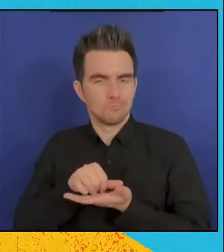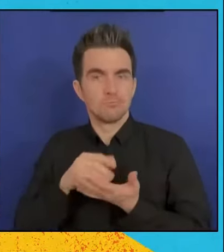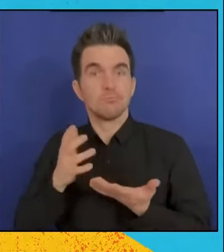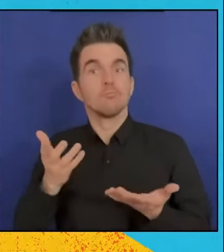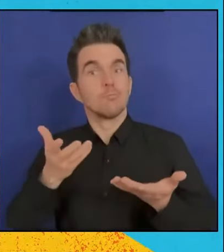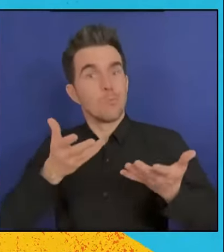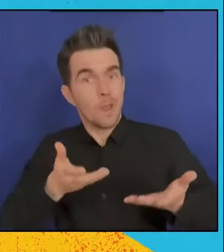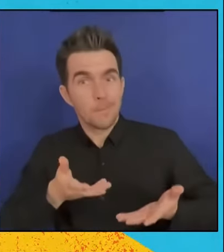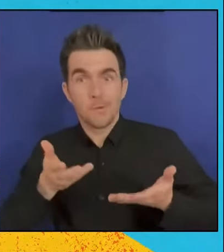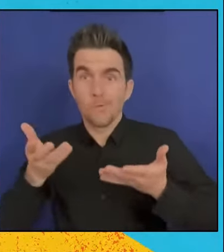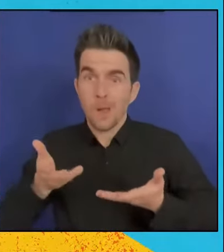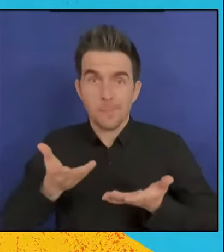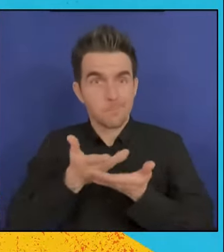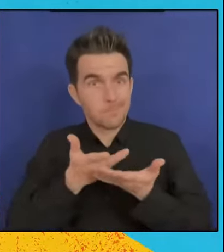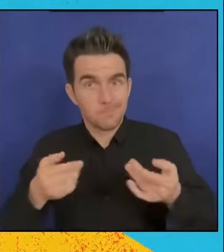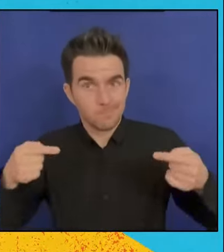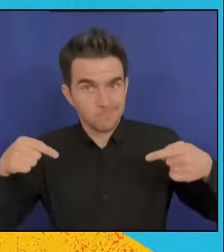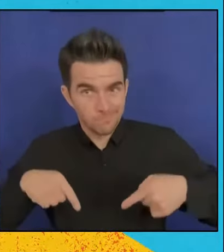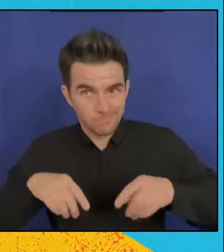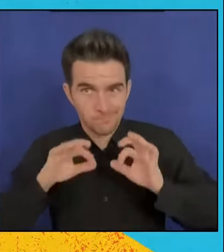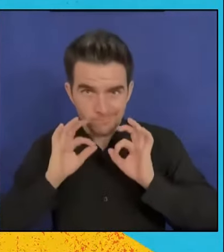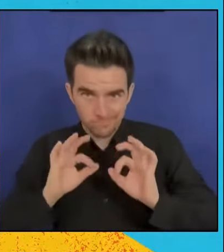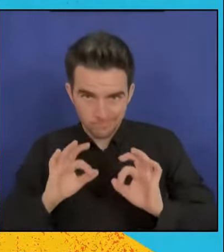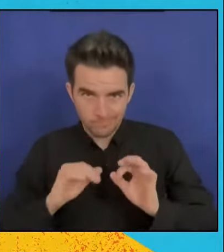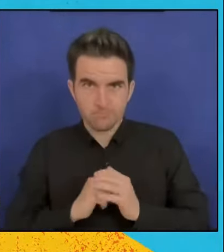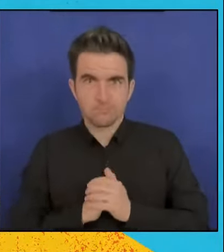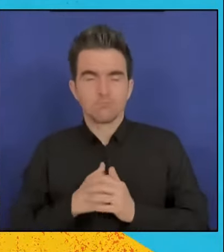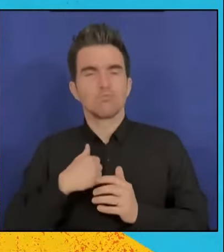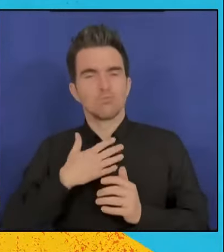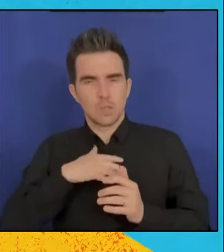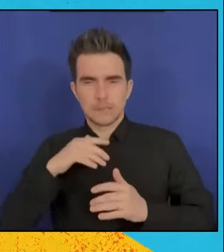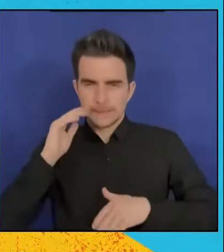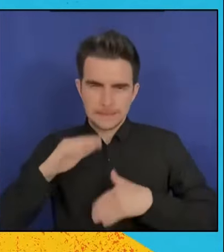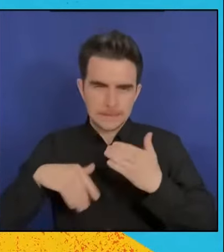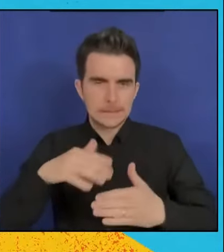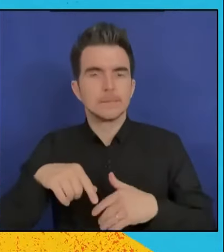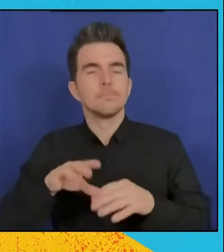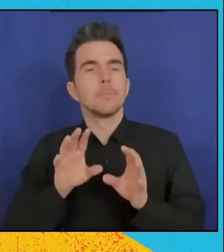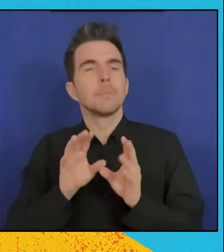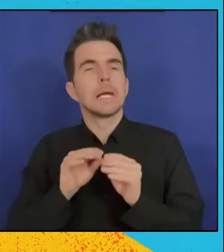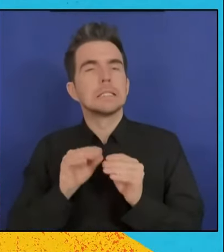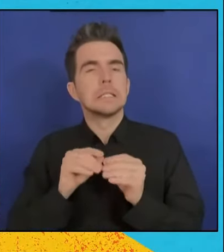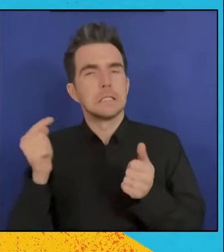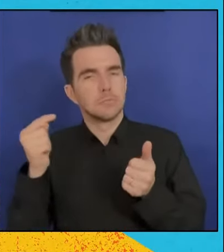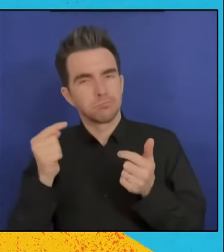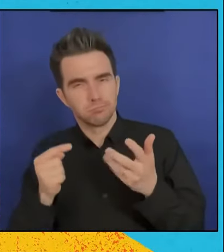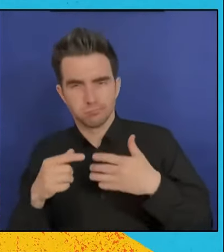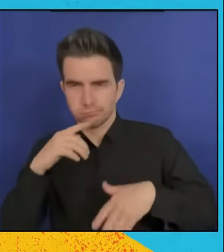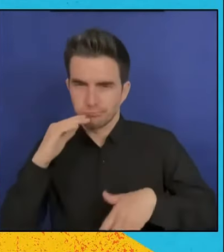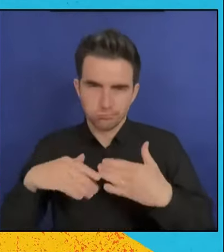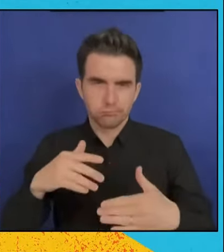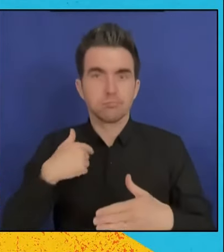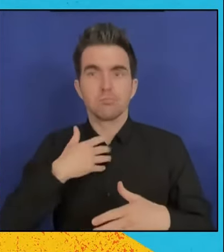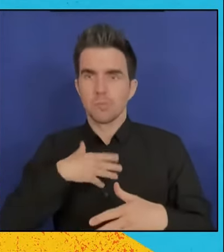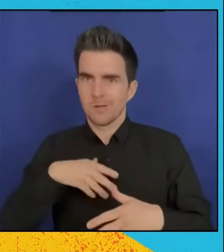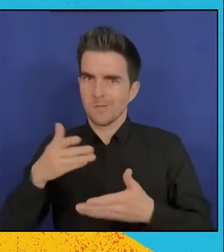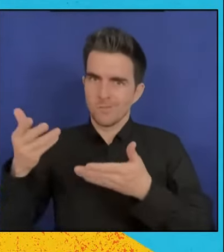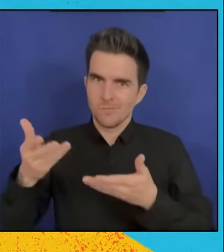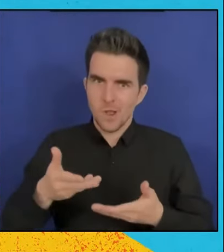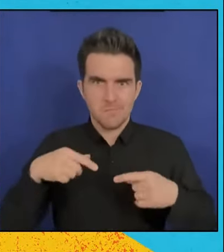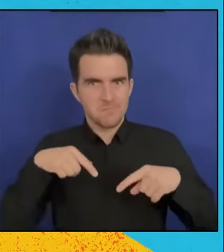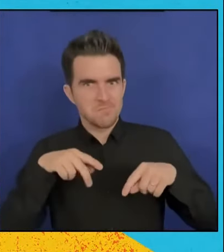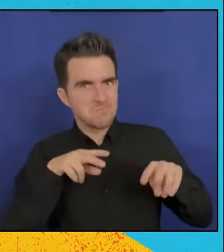hallowed place using words like Your Excellency this and Your Excellency that, I thought, why not give the start to